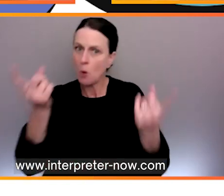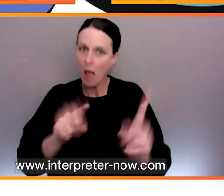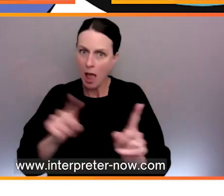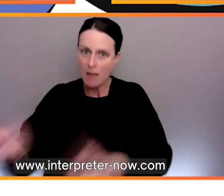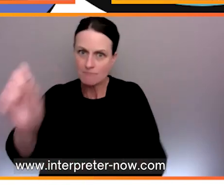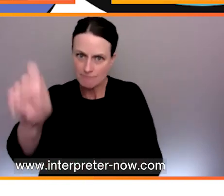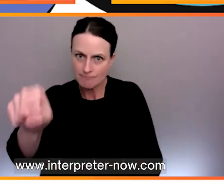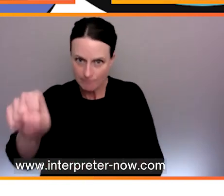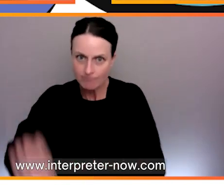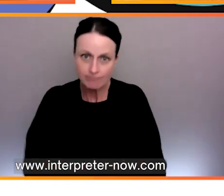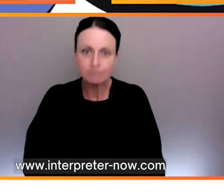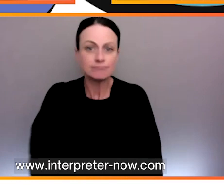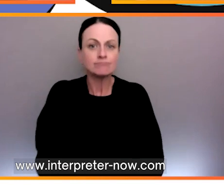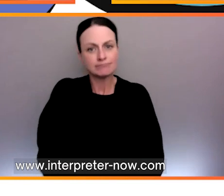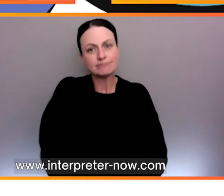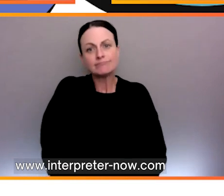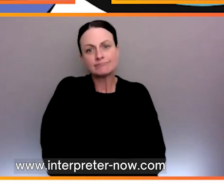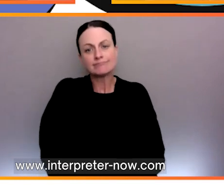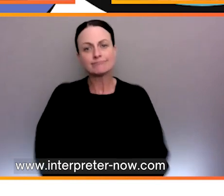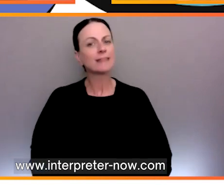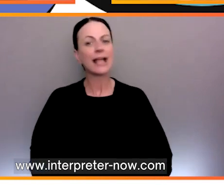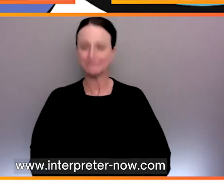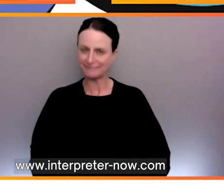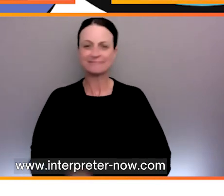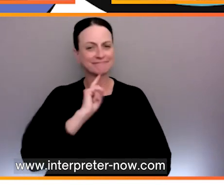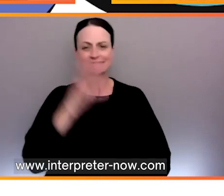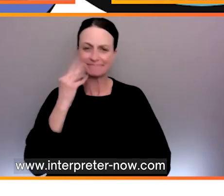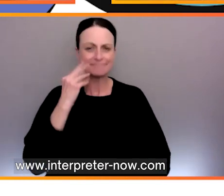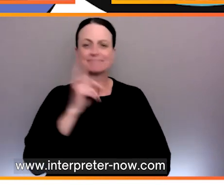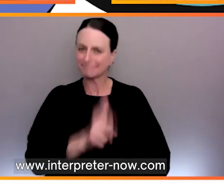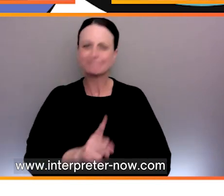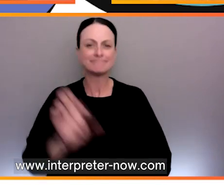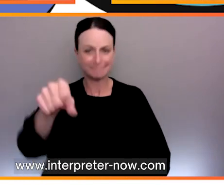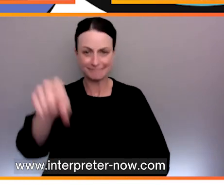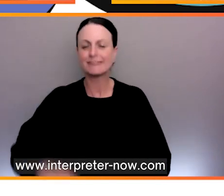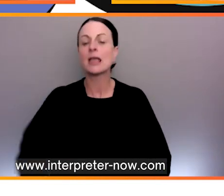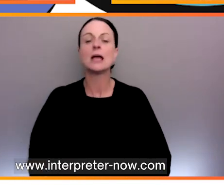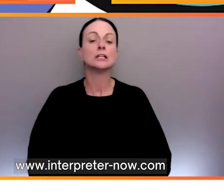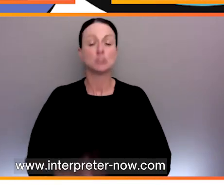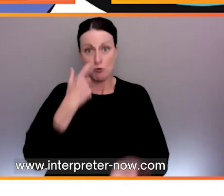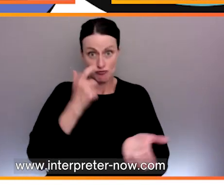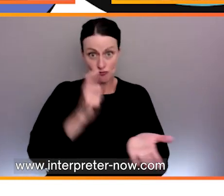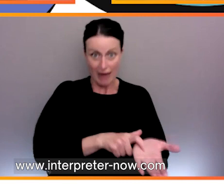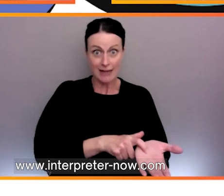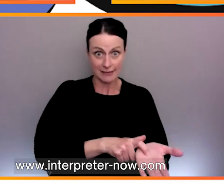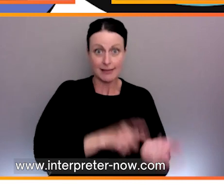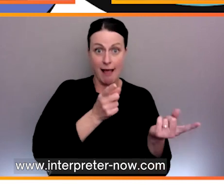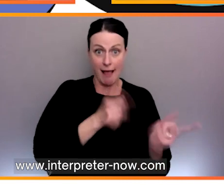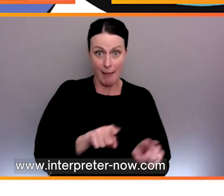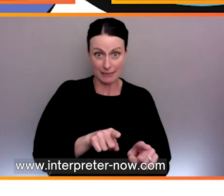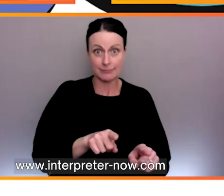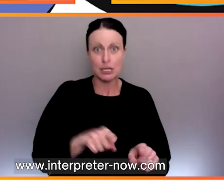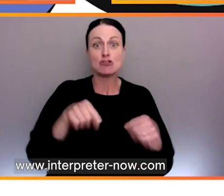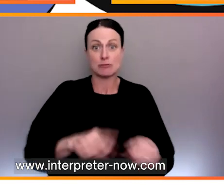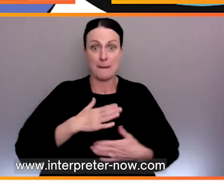recognize this is happening on your watch, and let's start to put some plans in place that will